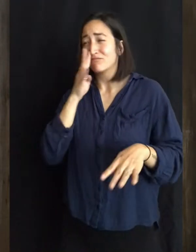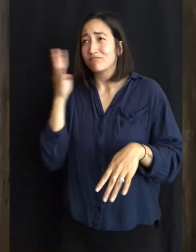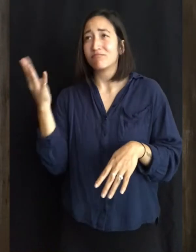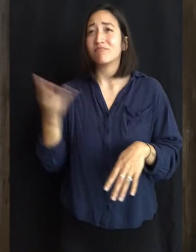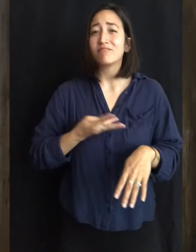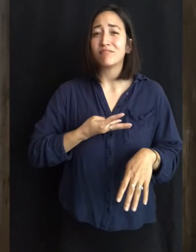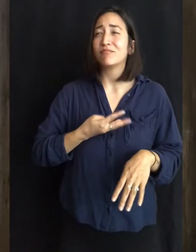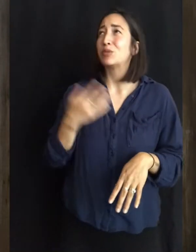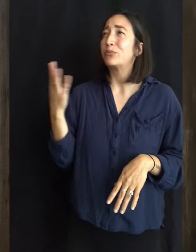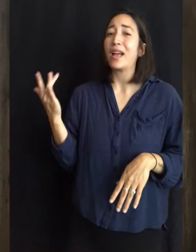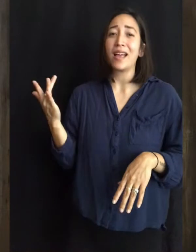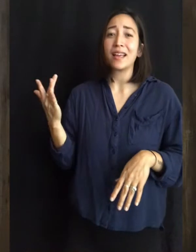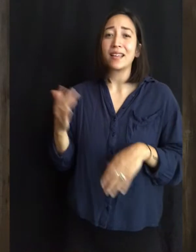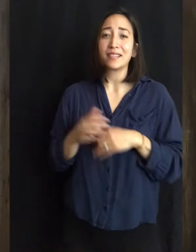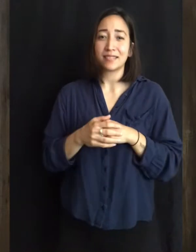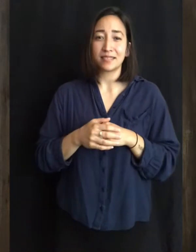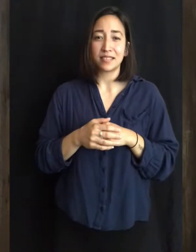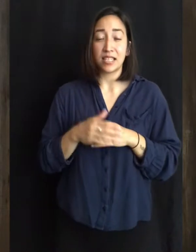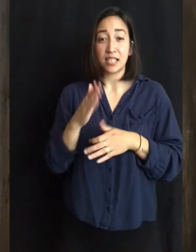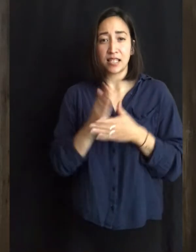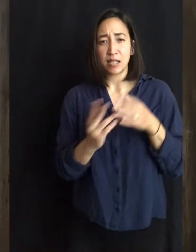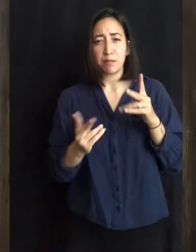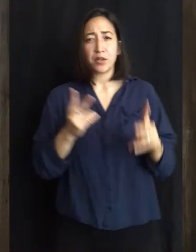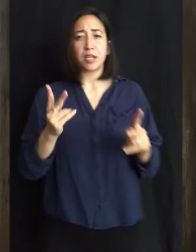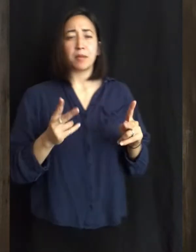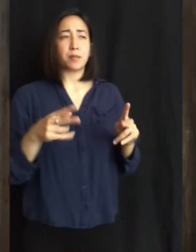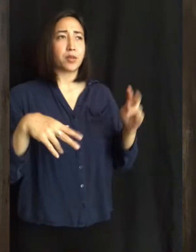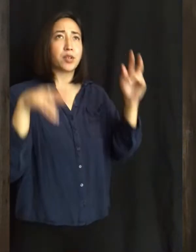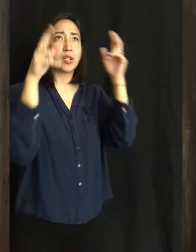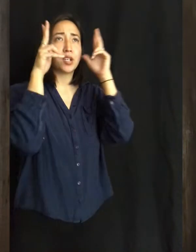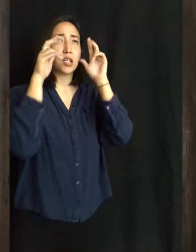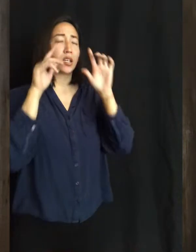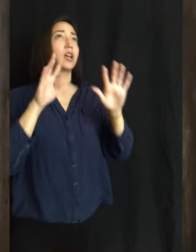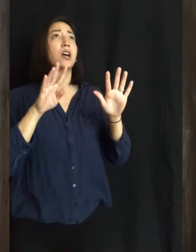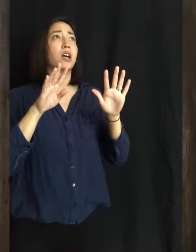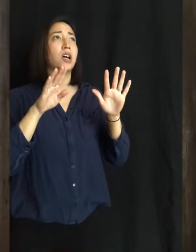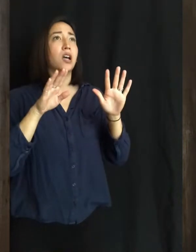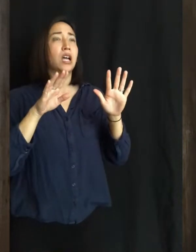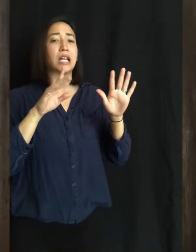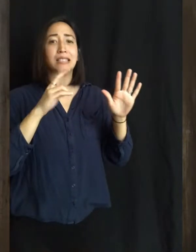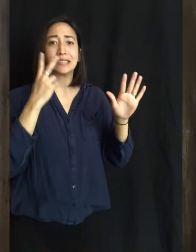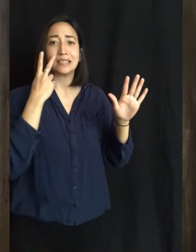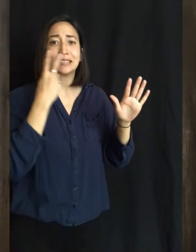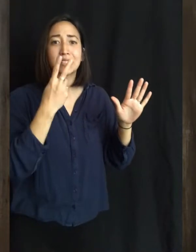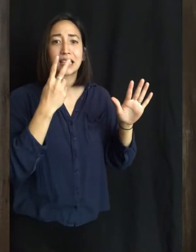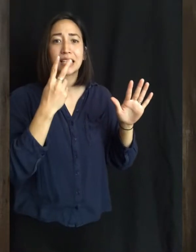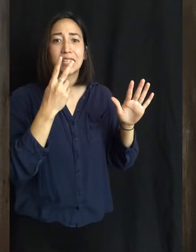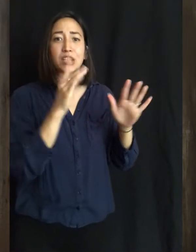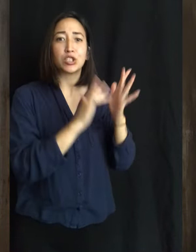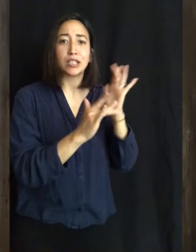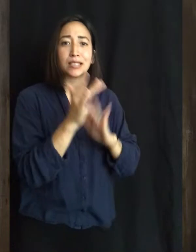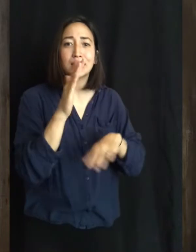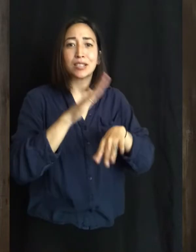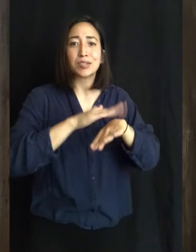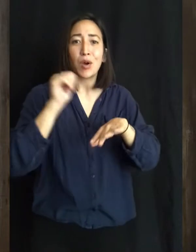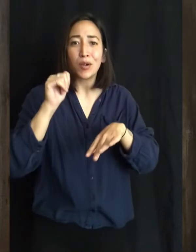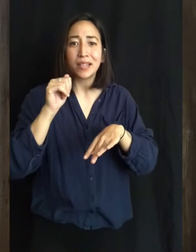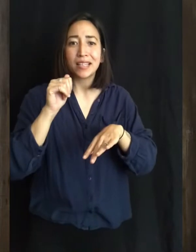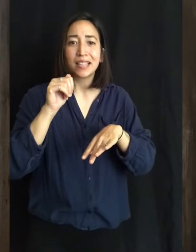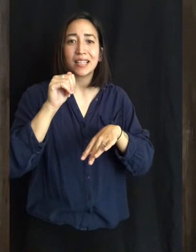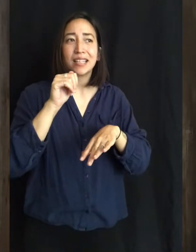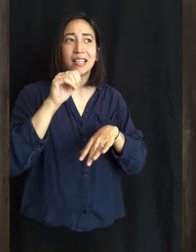have you forsaken me? And some of the bystanders hearing it said, behold, he is calling Elijah.